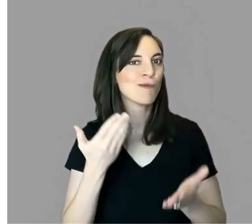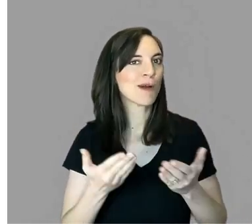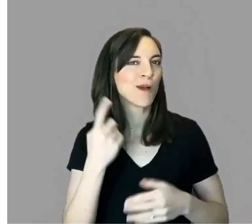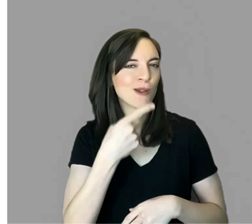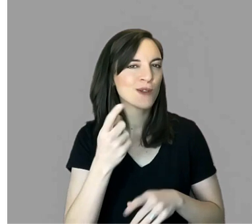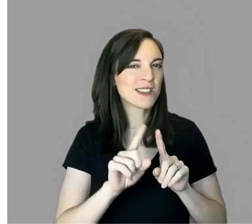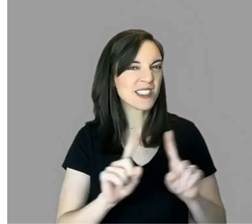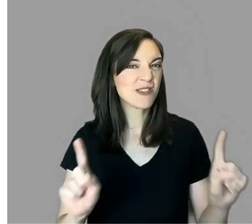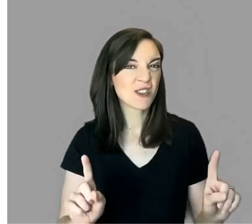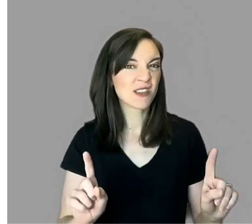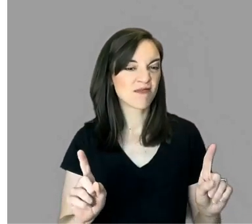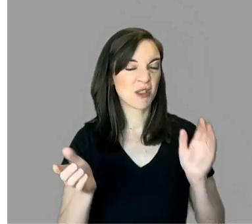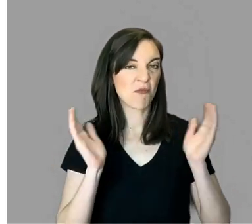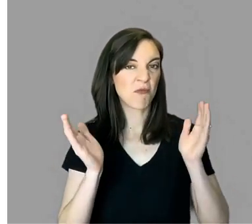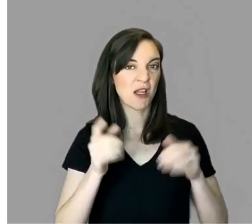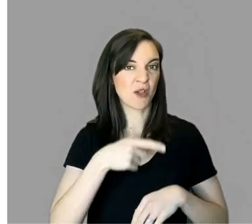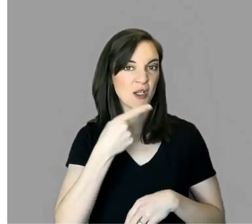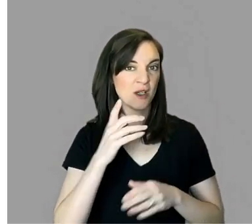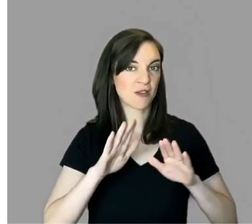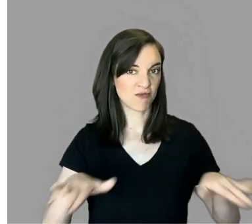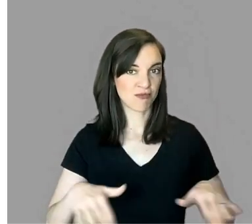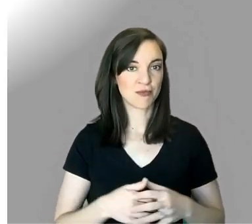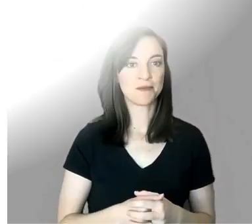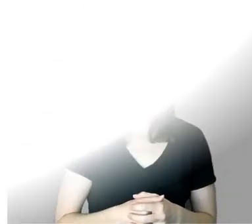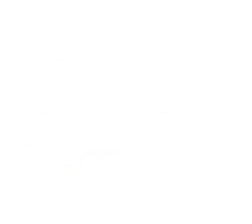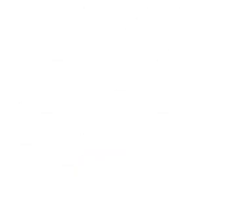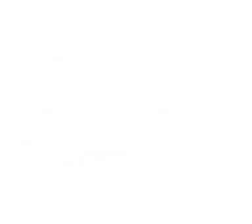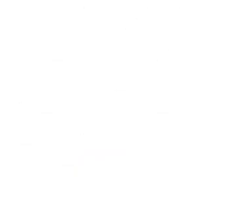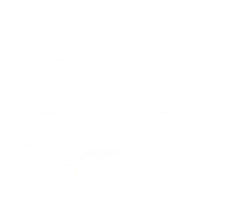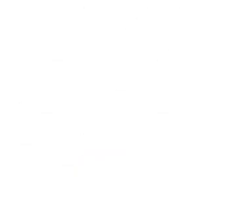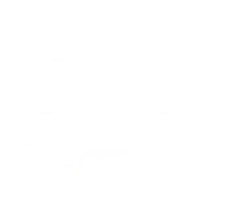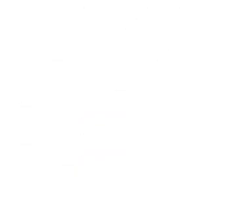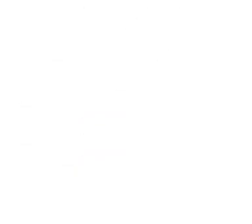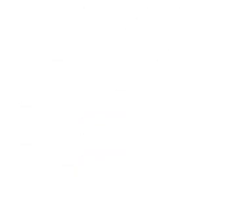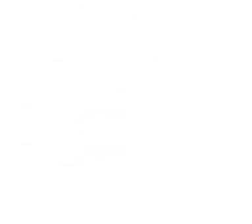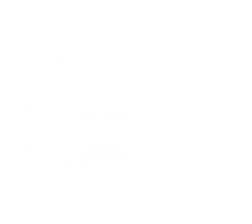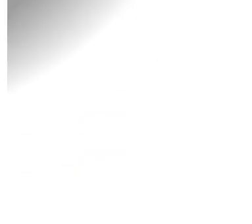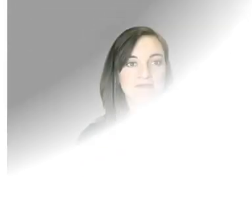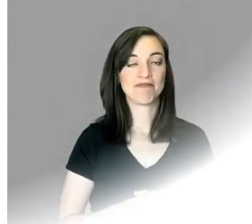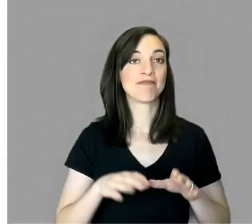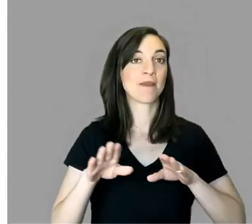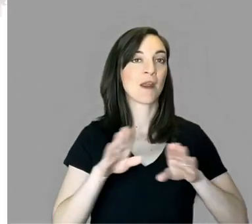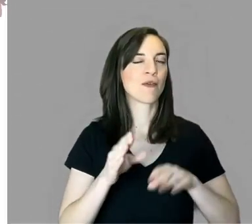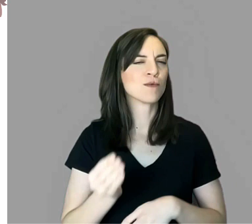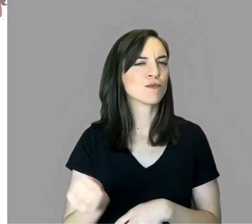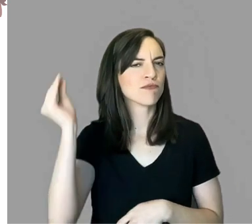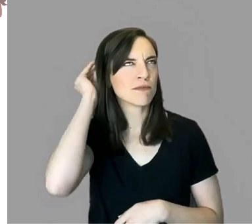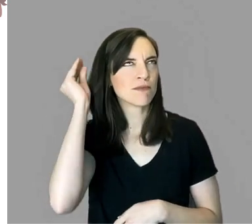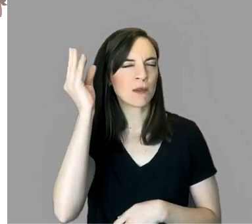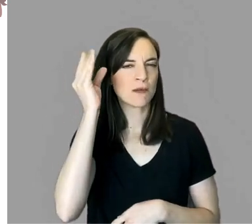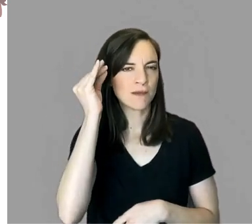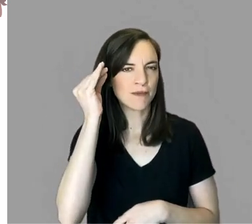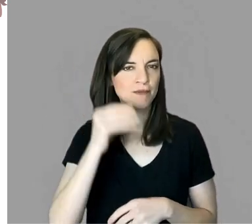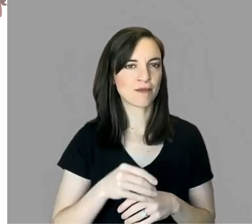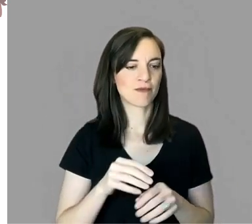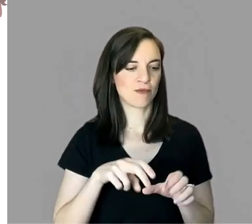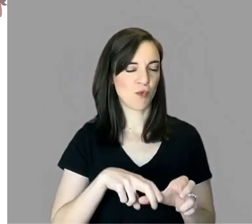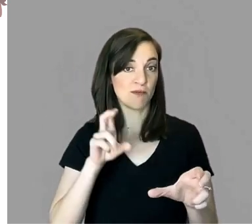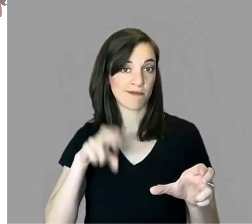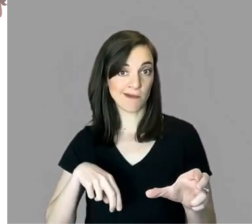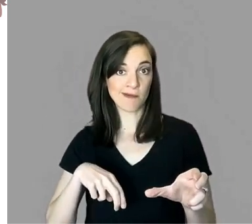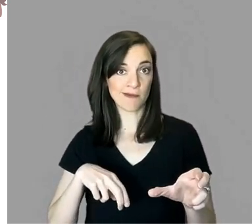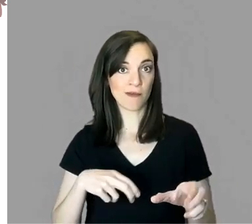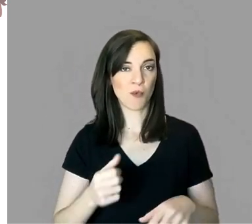or communication breakdown. Behaviors to consider are withdrawing or refusal to engage in